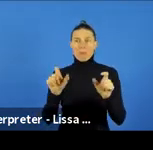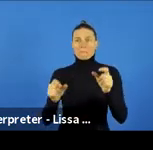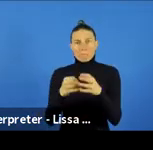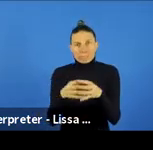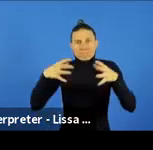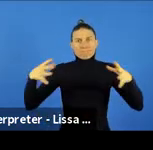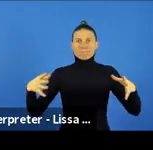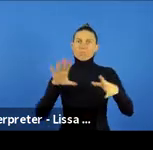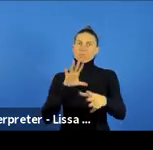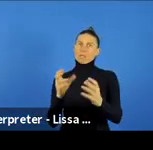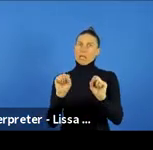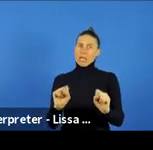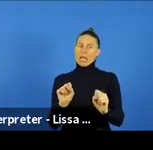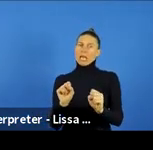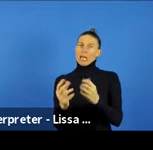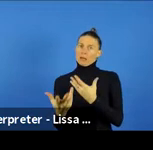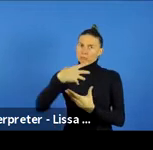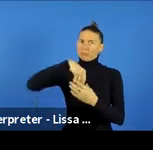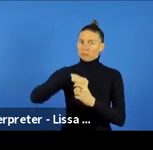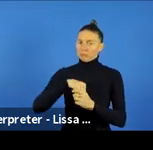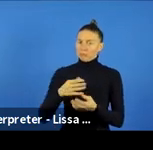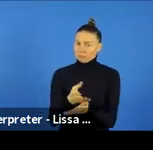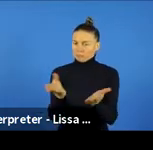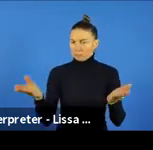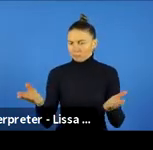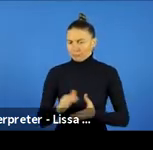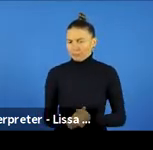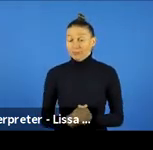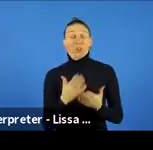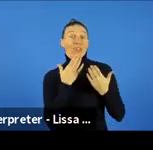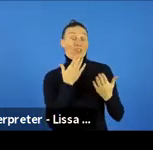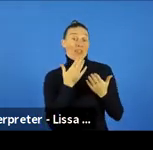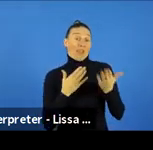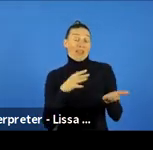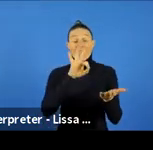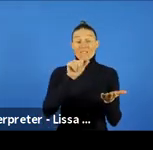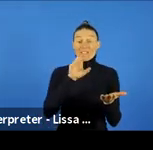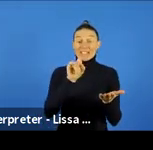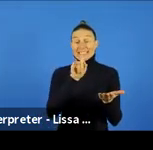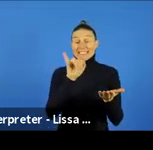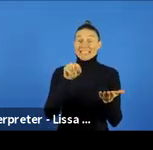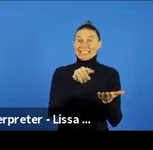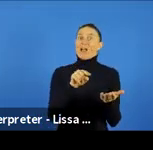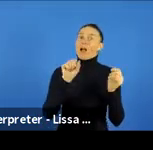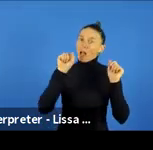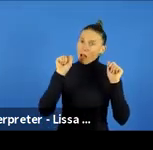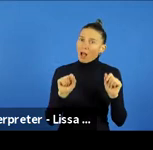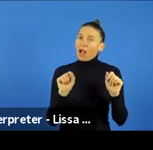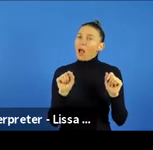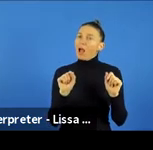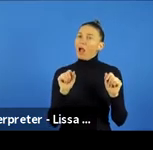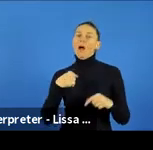users. Thanks to Facility, their users can become, again, autonomous and in their